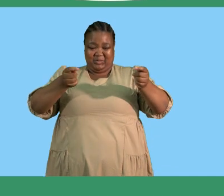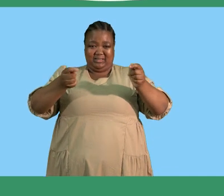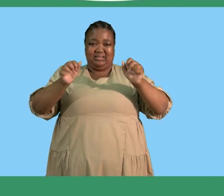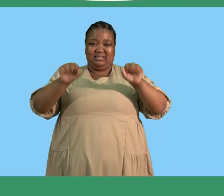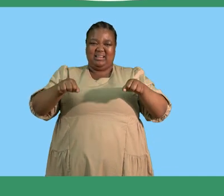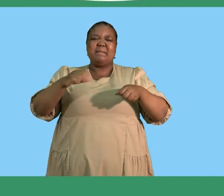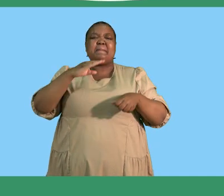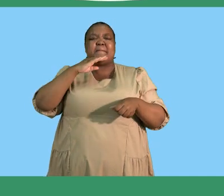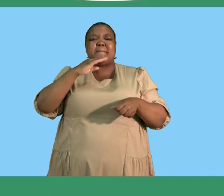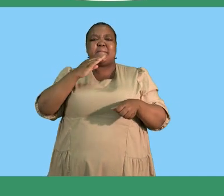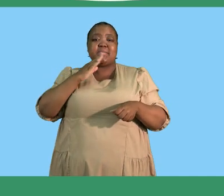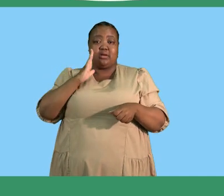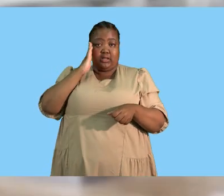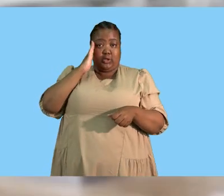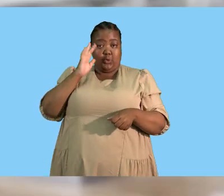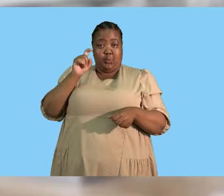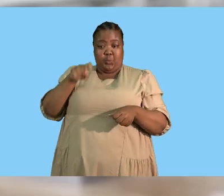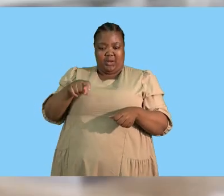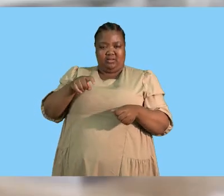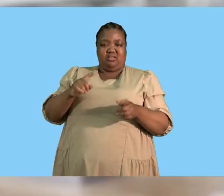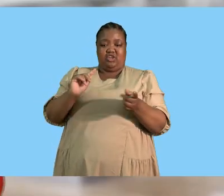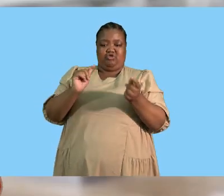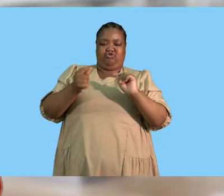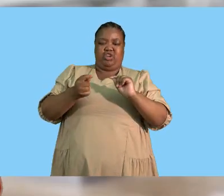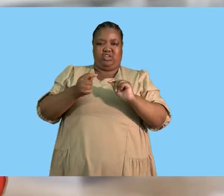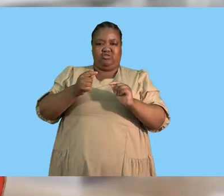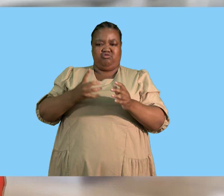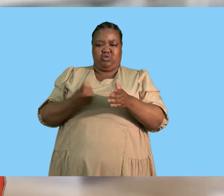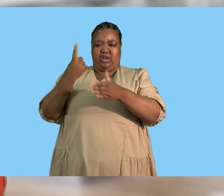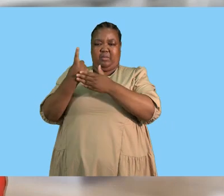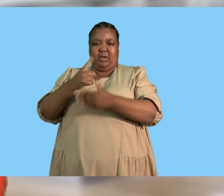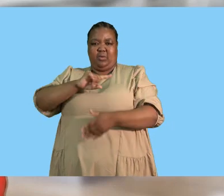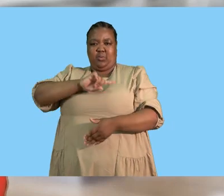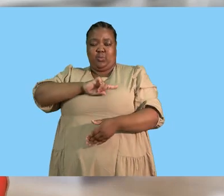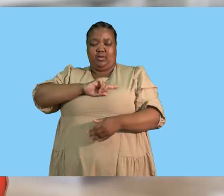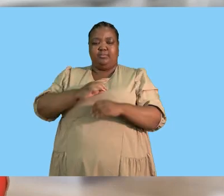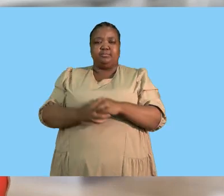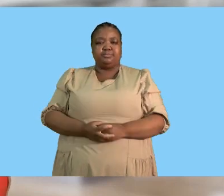rather, the meaning as well as the causes of change.